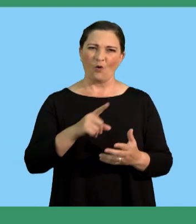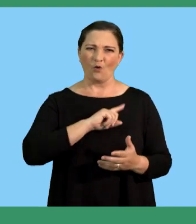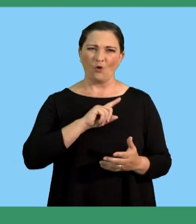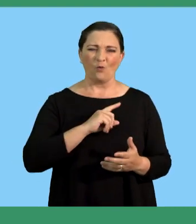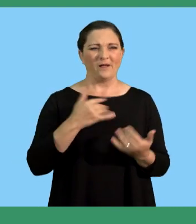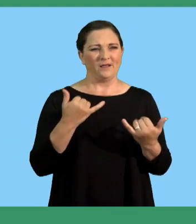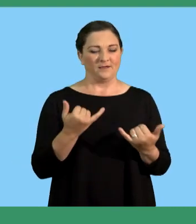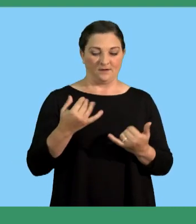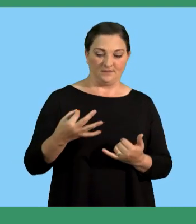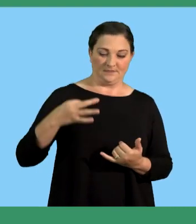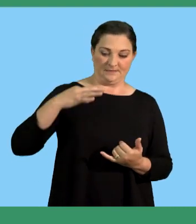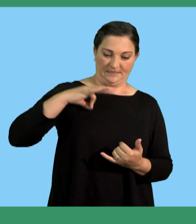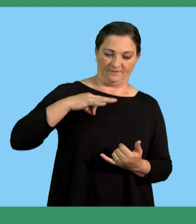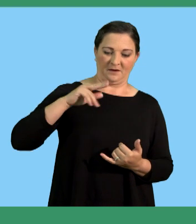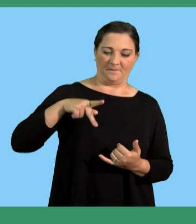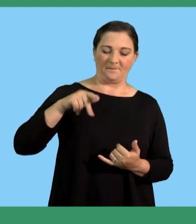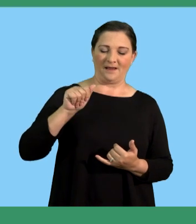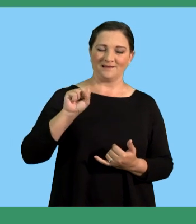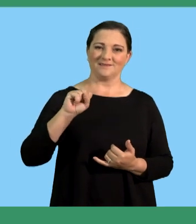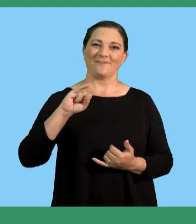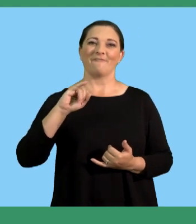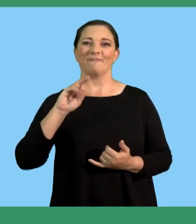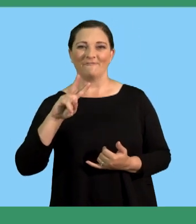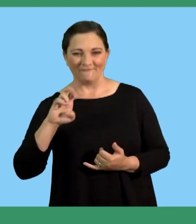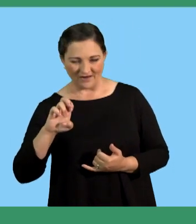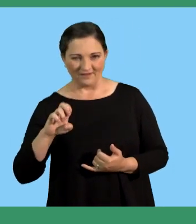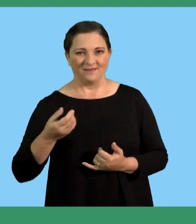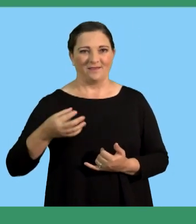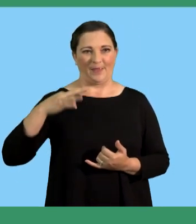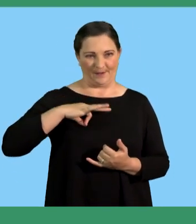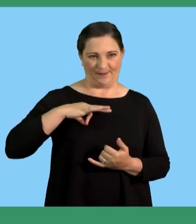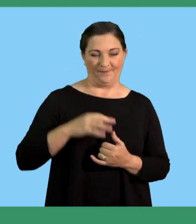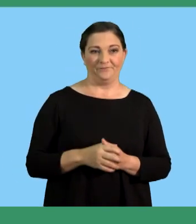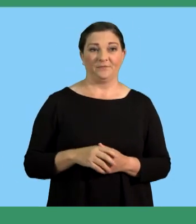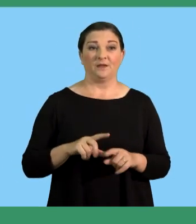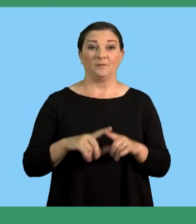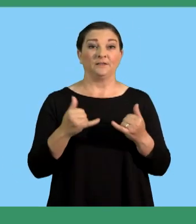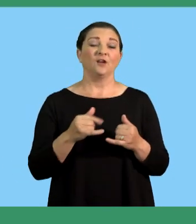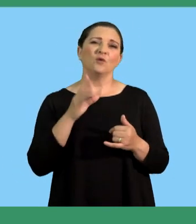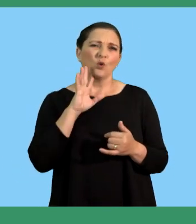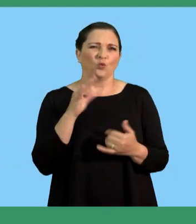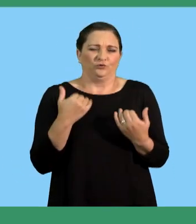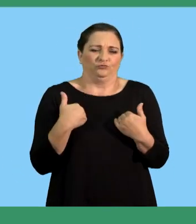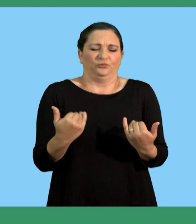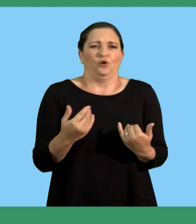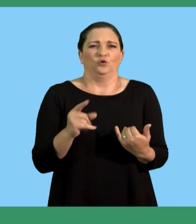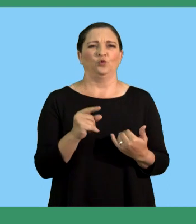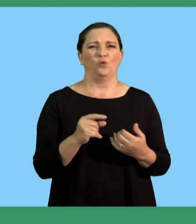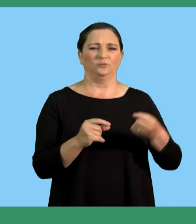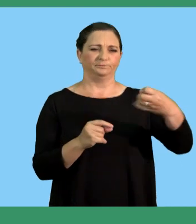income, which would happen via the investment. Then, pre-knowledge practice, this is a multiple choice question